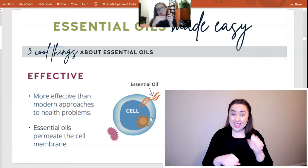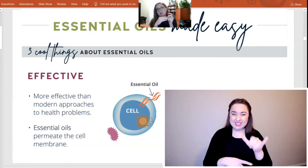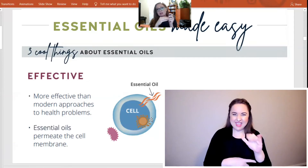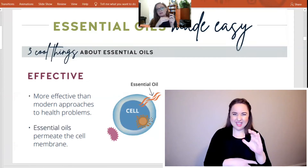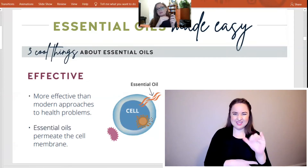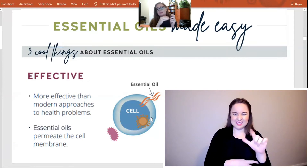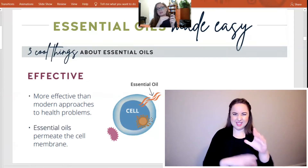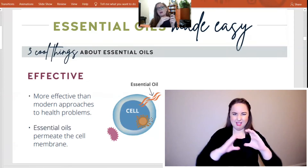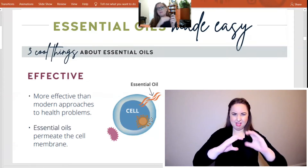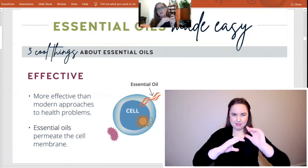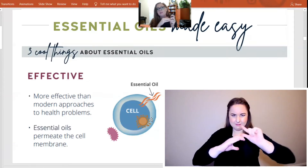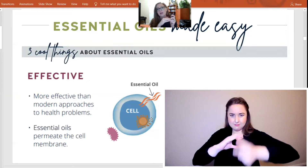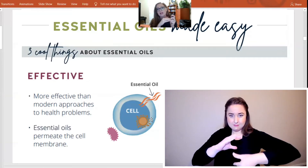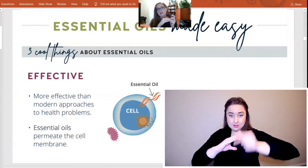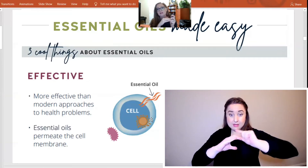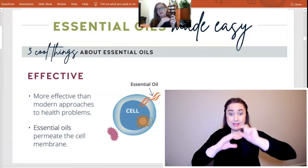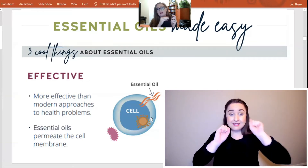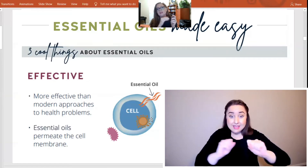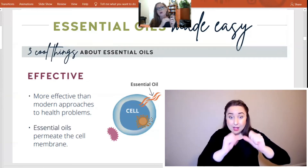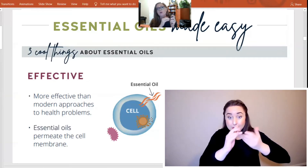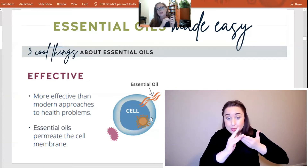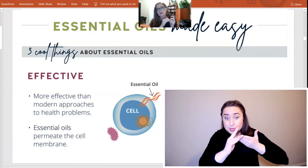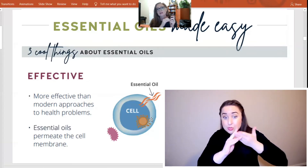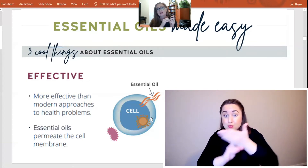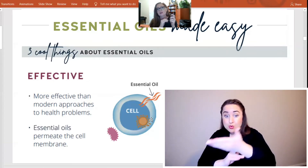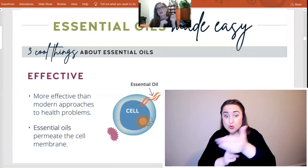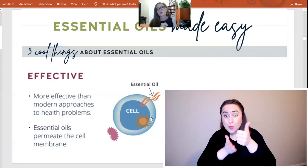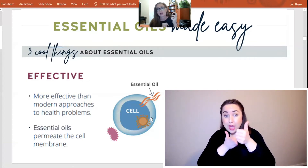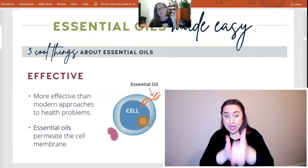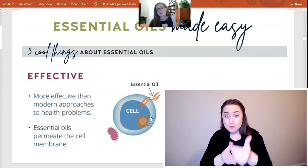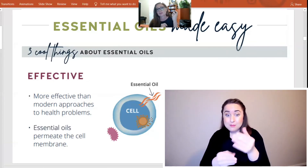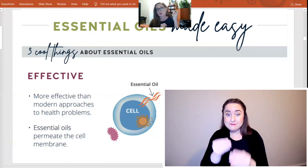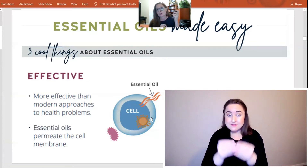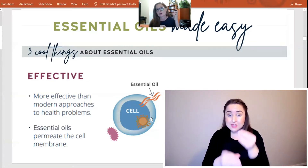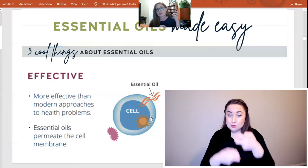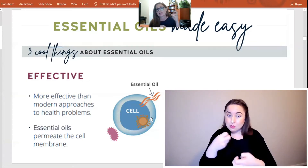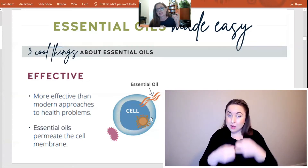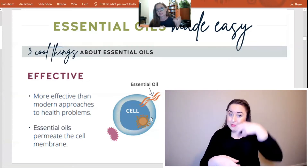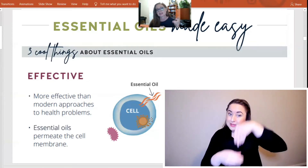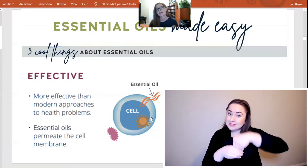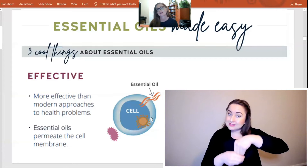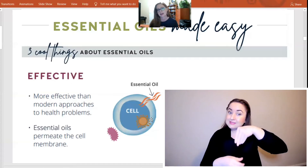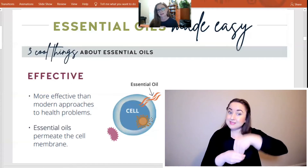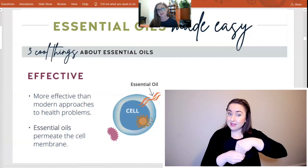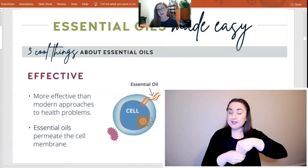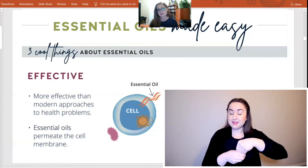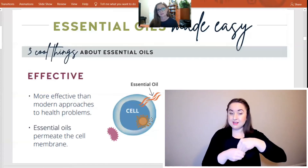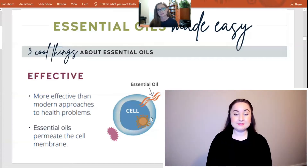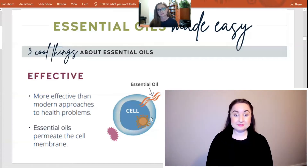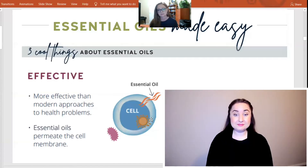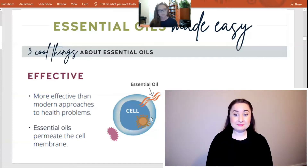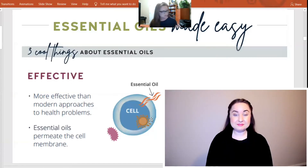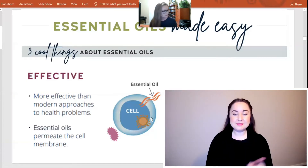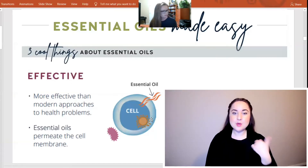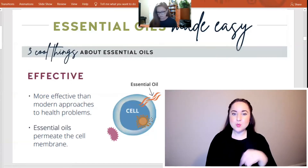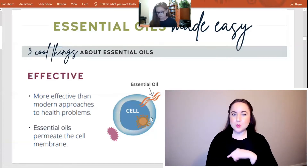penetrate the cell membrane and go in and correct what's going on inside of that cell.